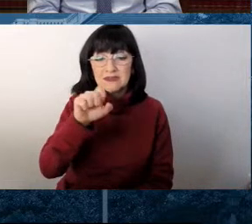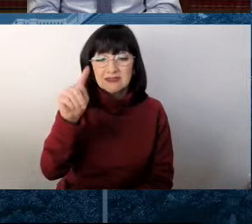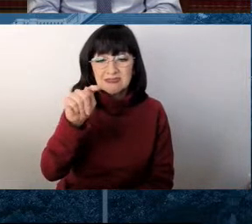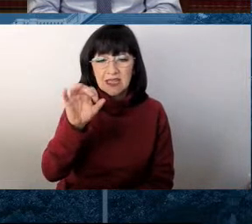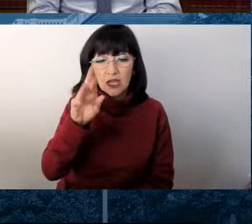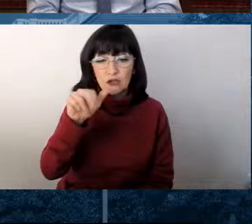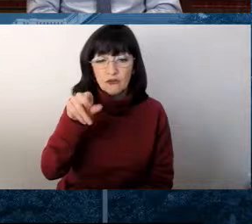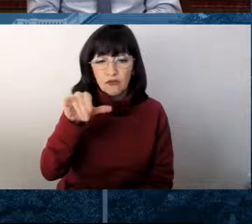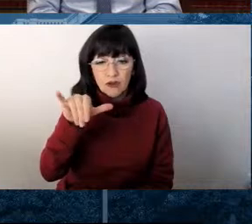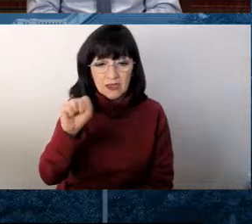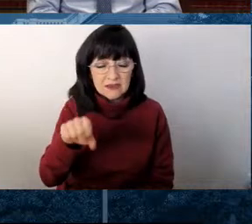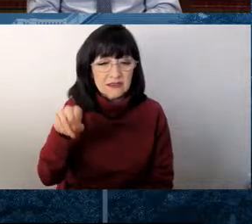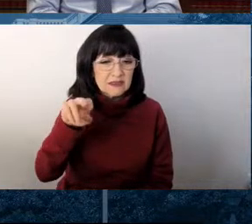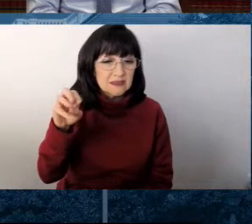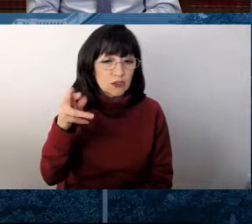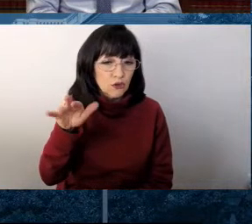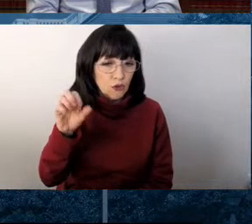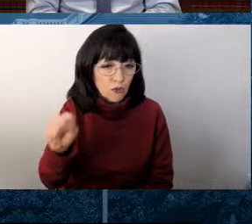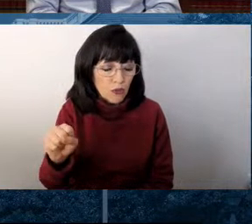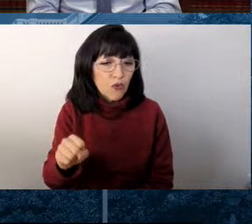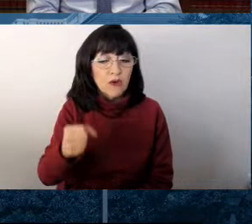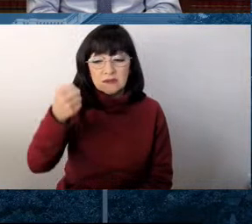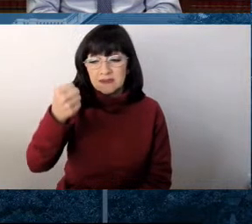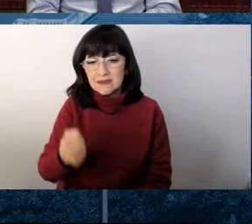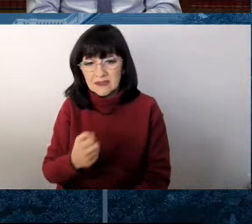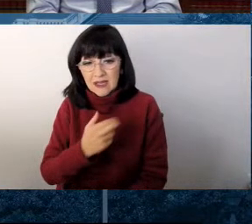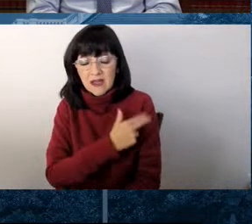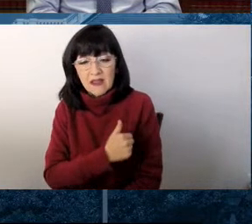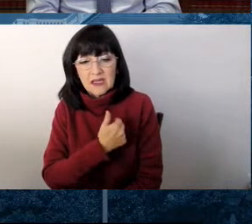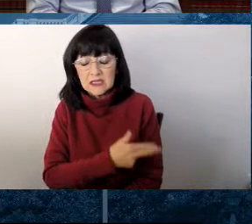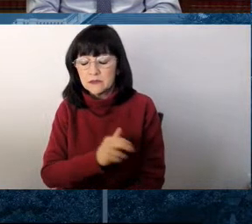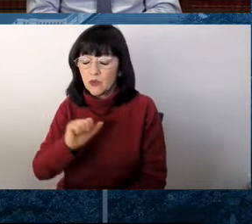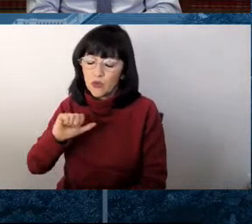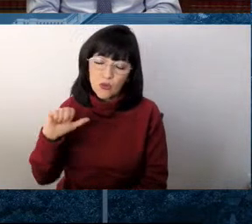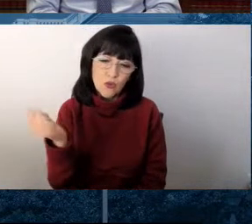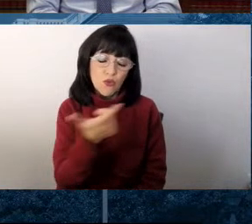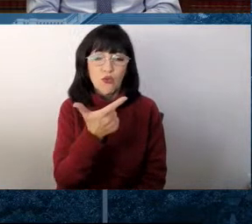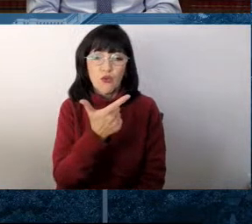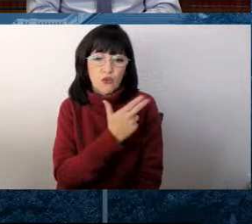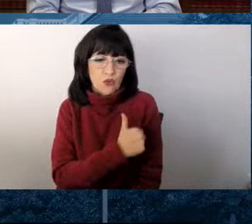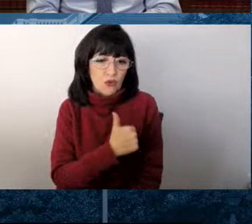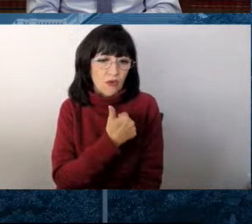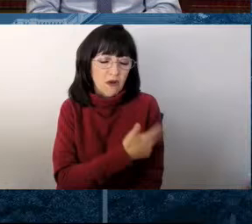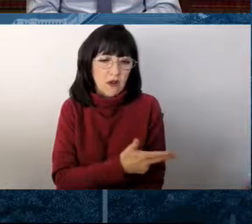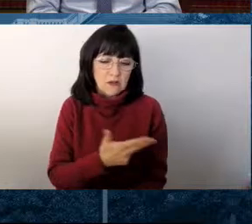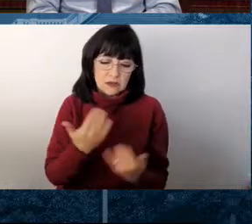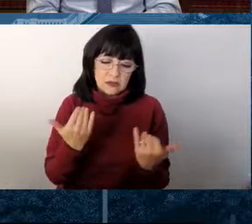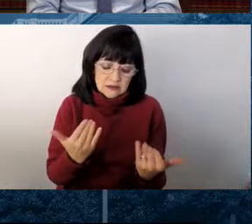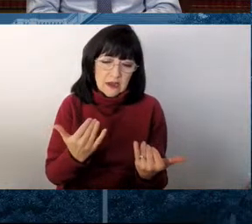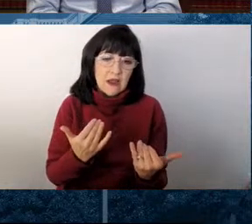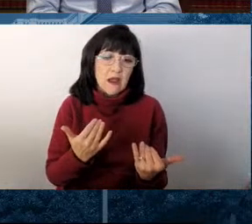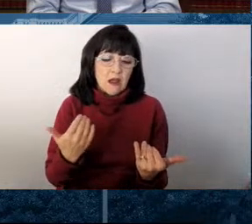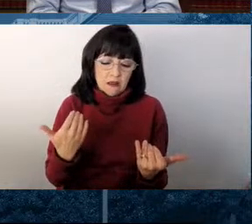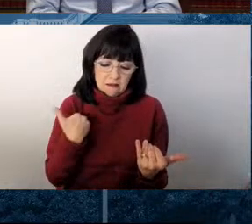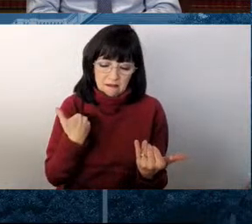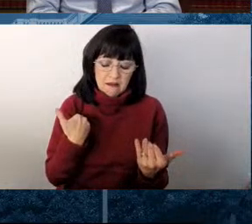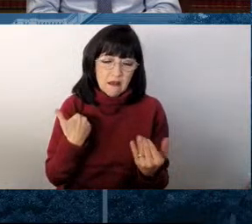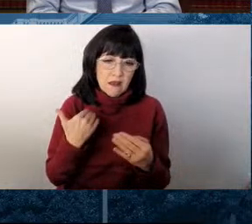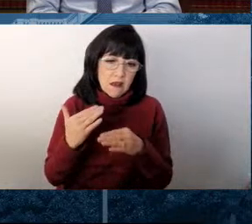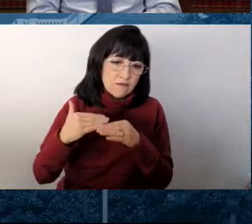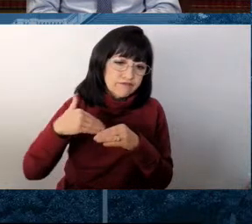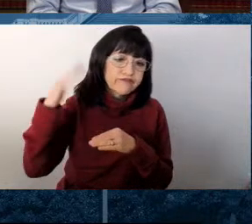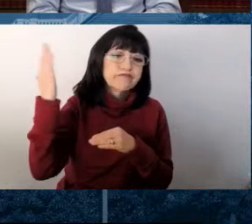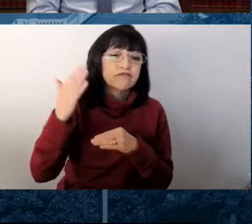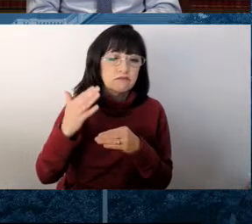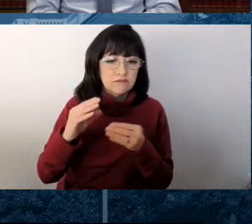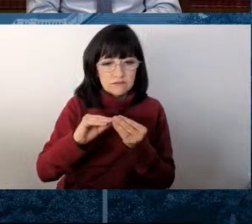All our hospitals have more COVID patients than they've ever had in the last 2 years, and their overall census is as